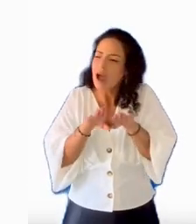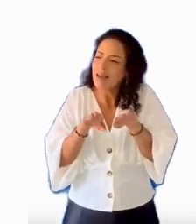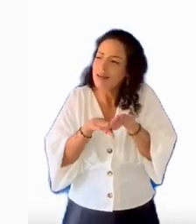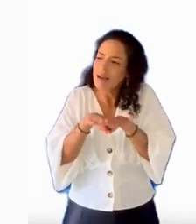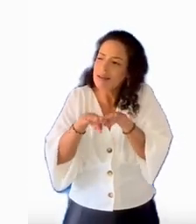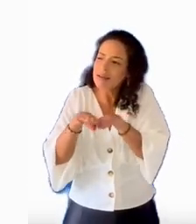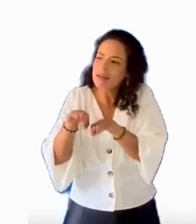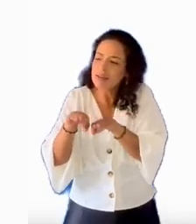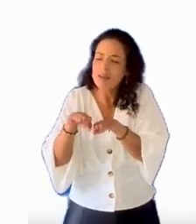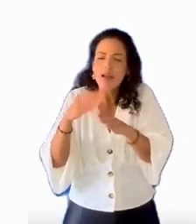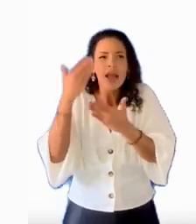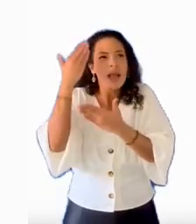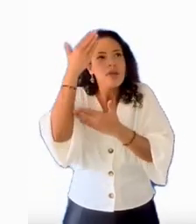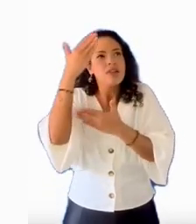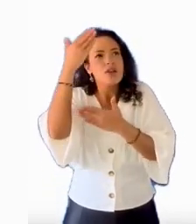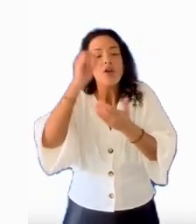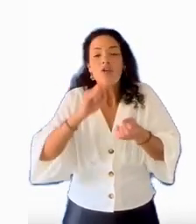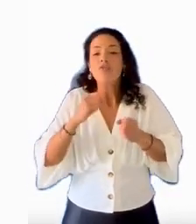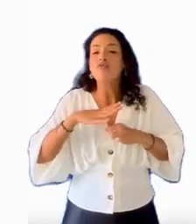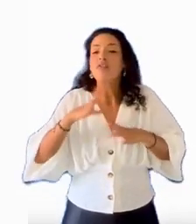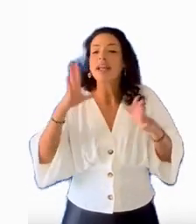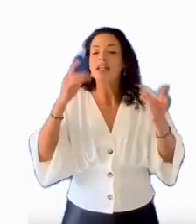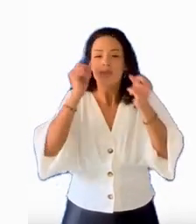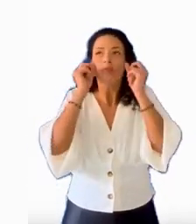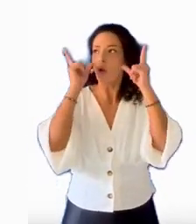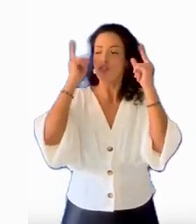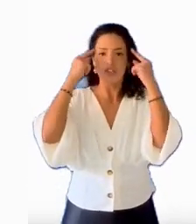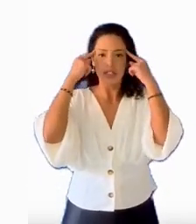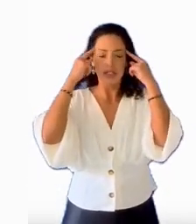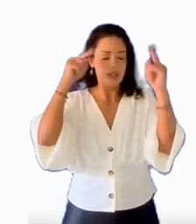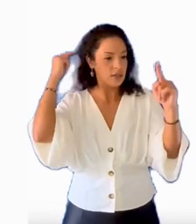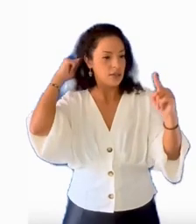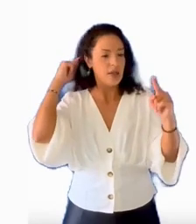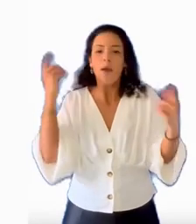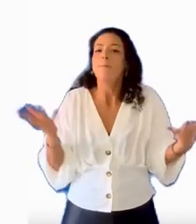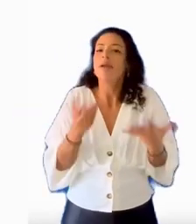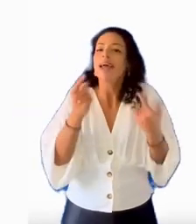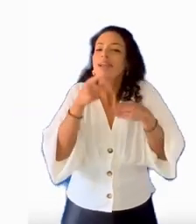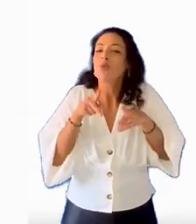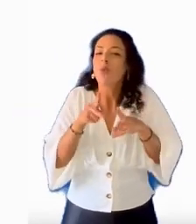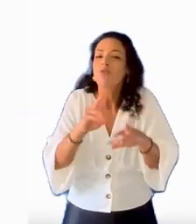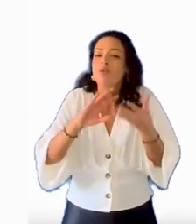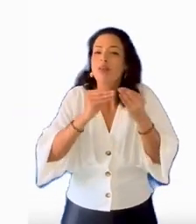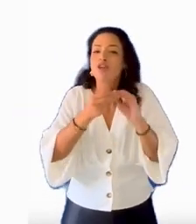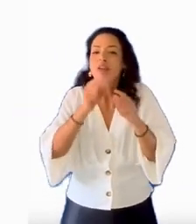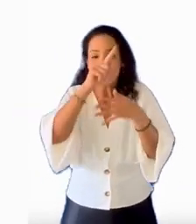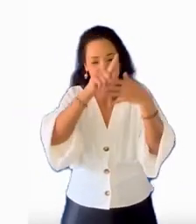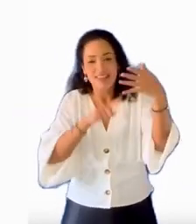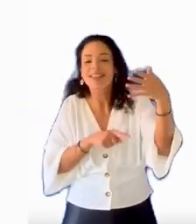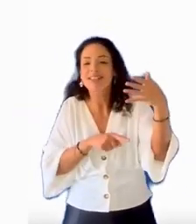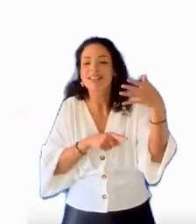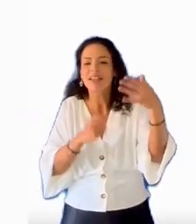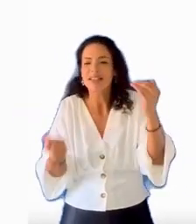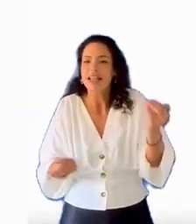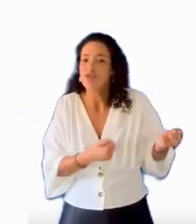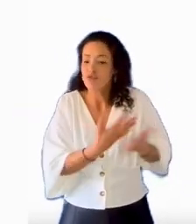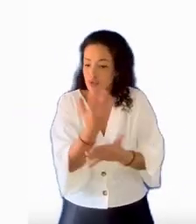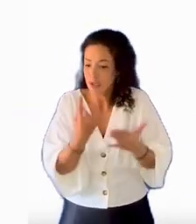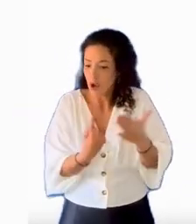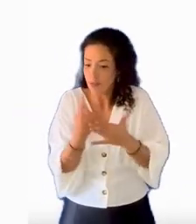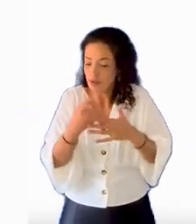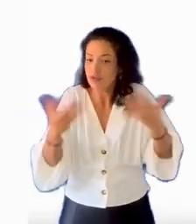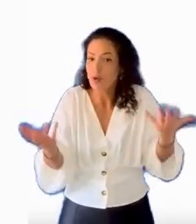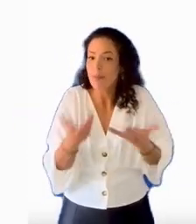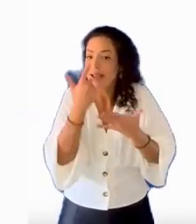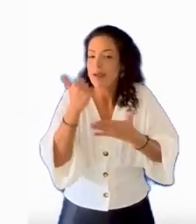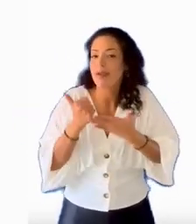imagination, and freedom from convention or consciousness. Play is one such form that creates these attributes, and introducing opportunities for play can be